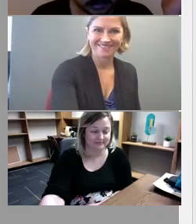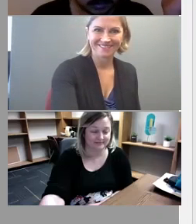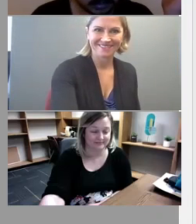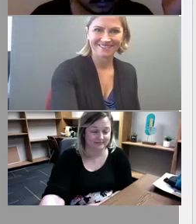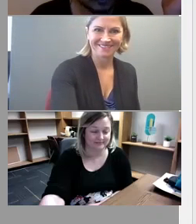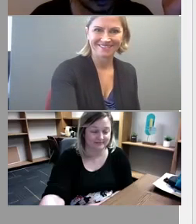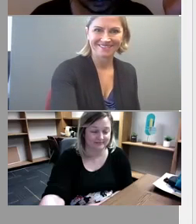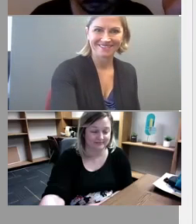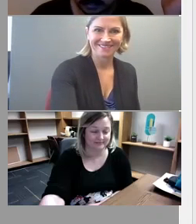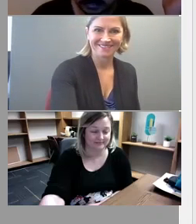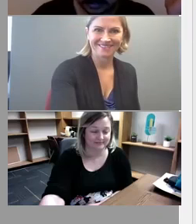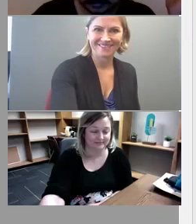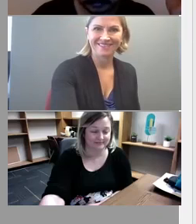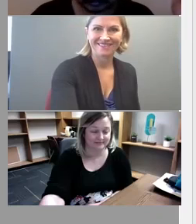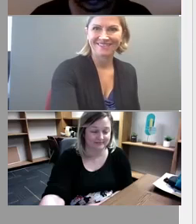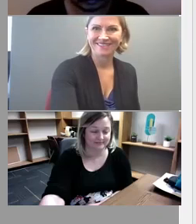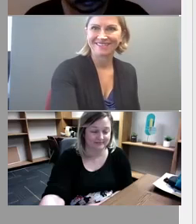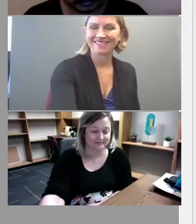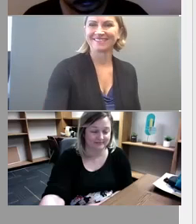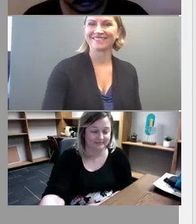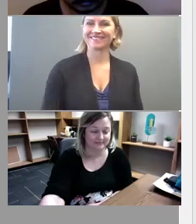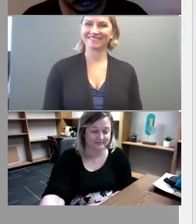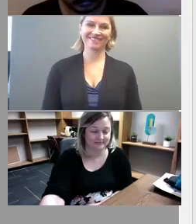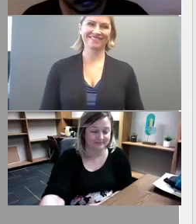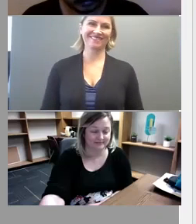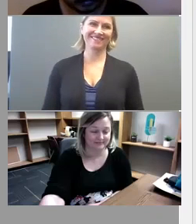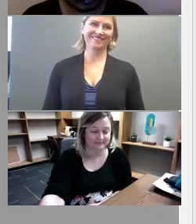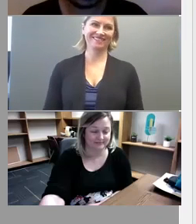same, right? 4 cubed, my bad.